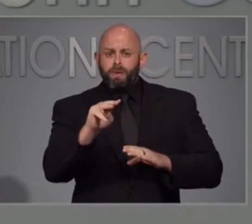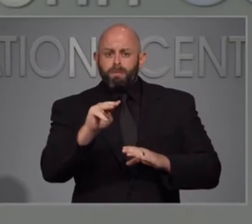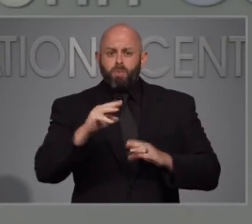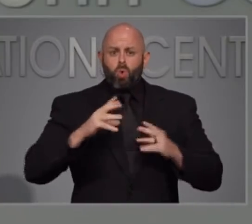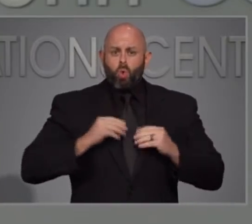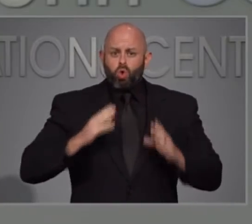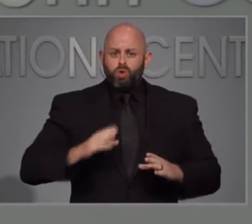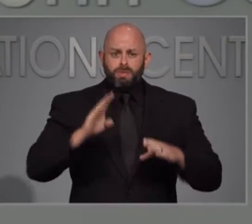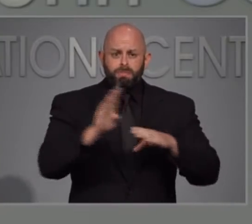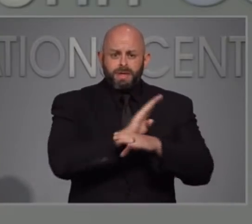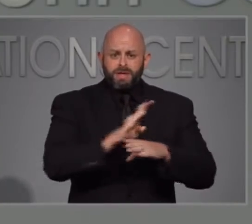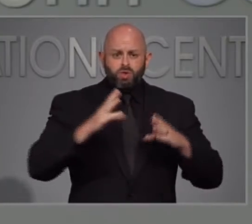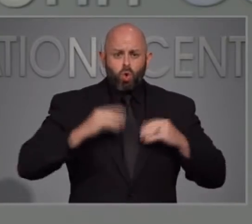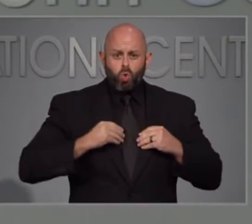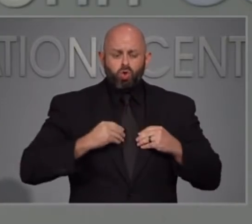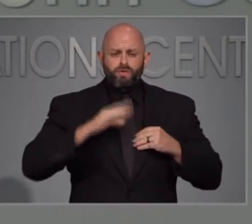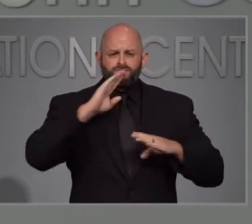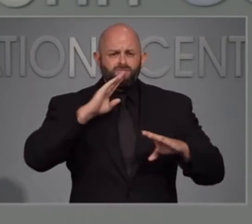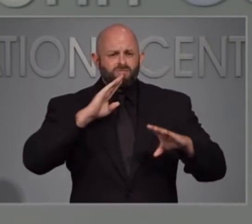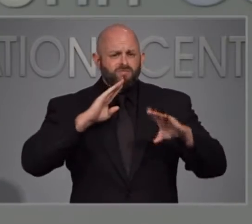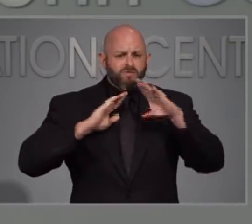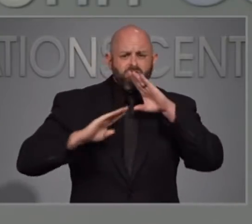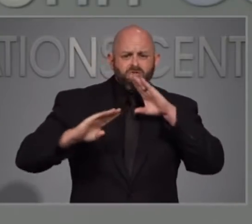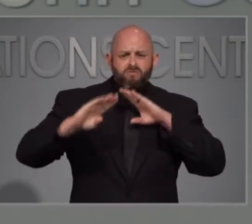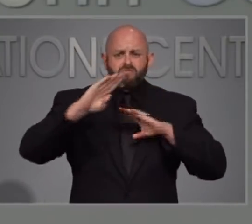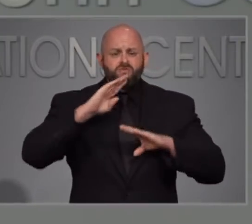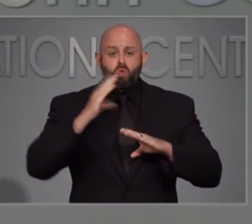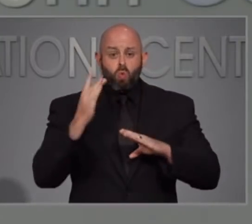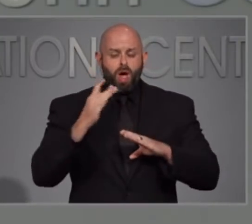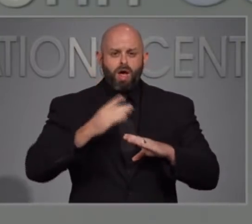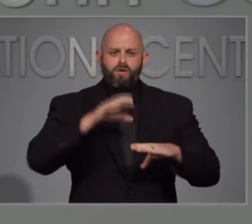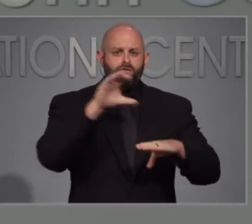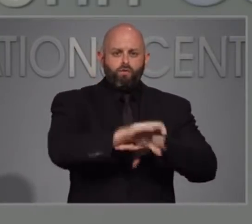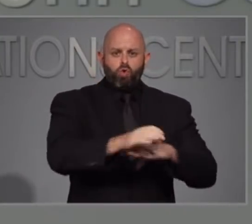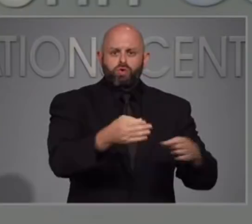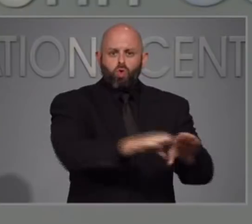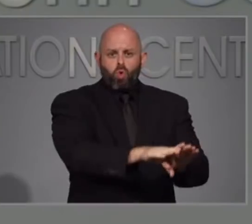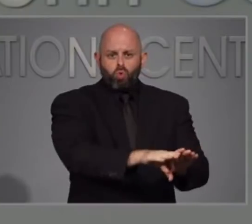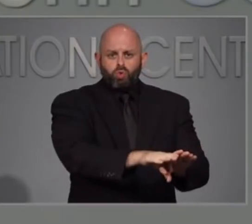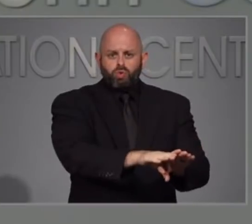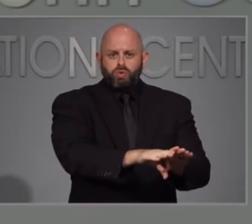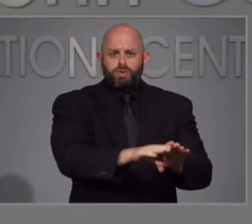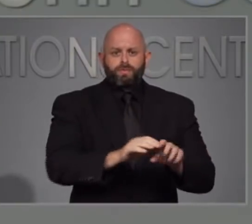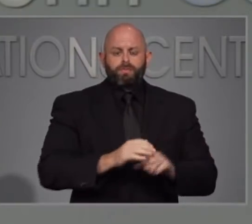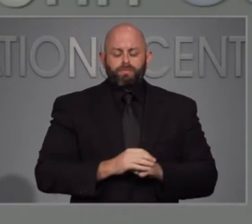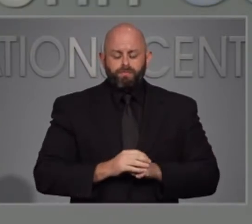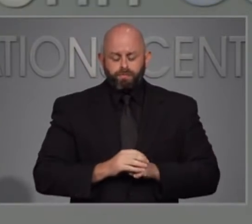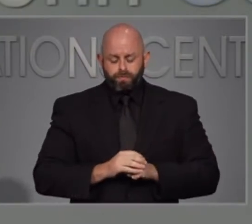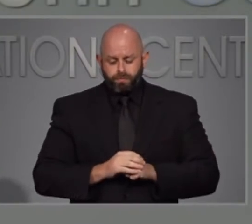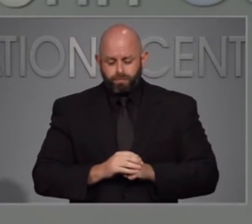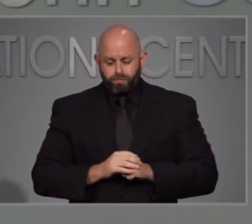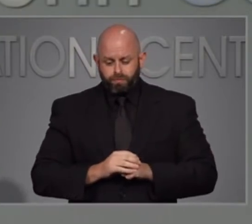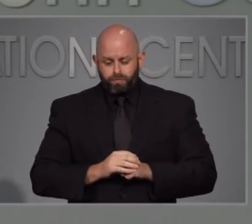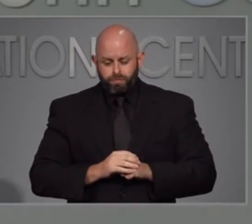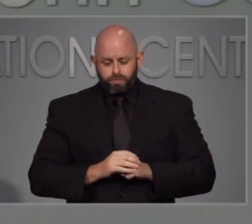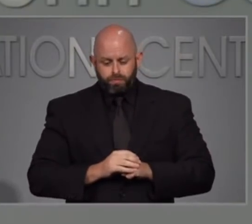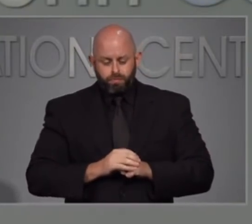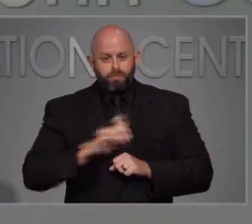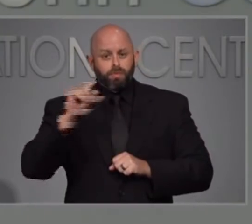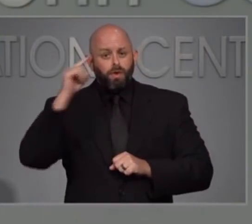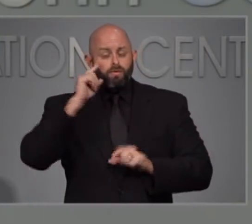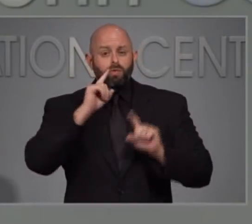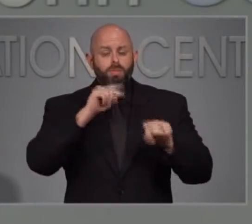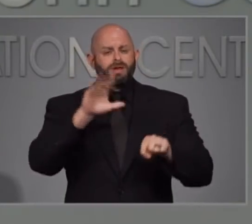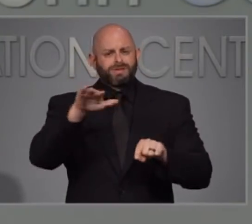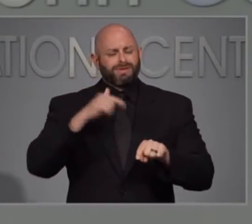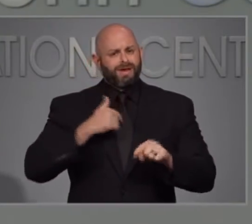open with social distancing and do it safely? Well, first, I would urge lawmakers not to override that veto,